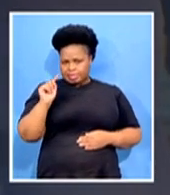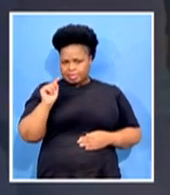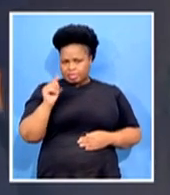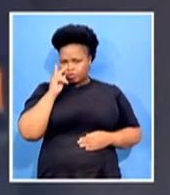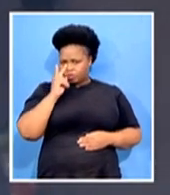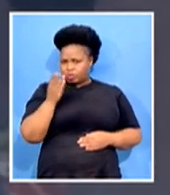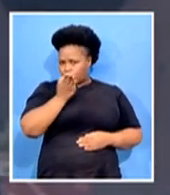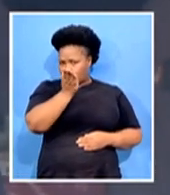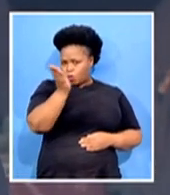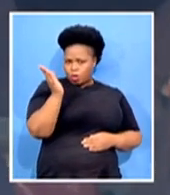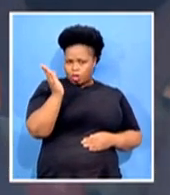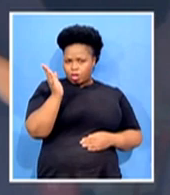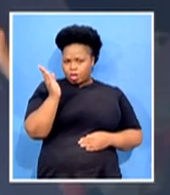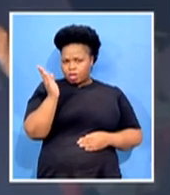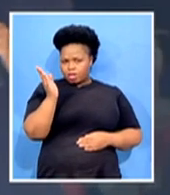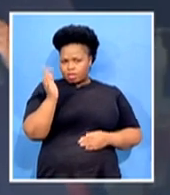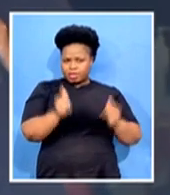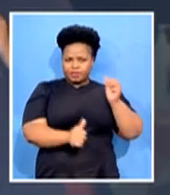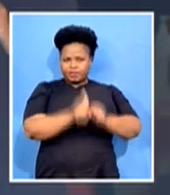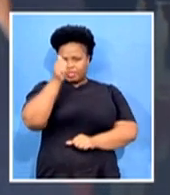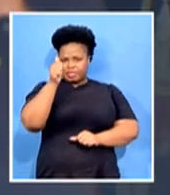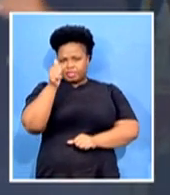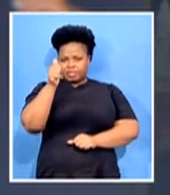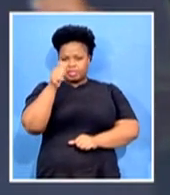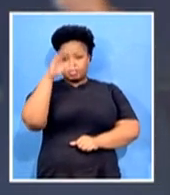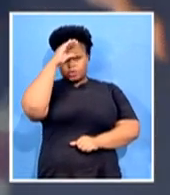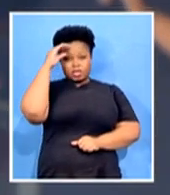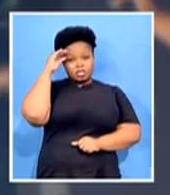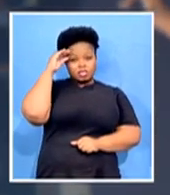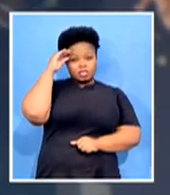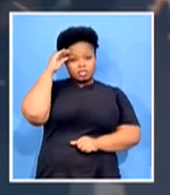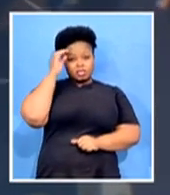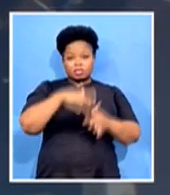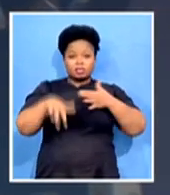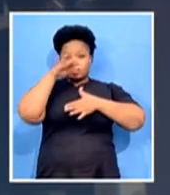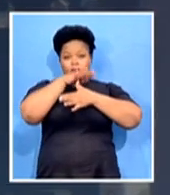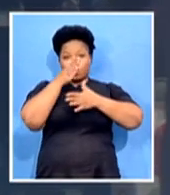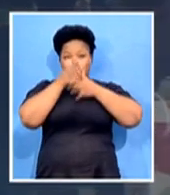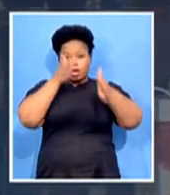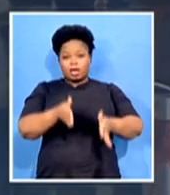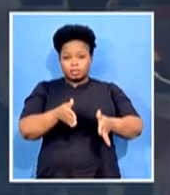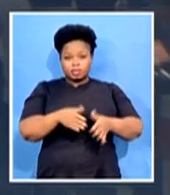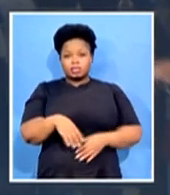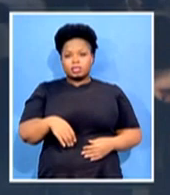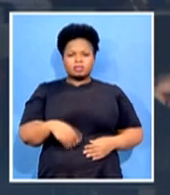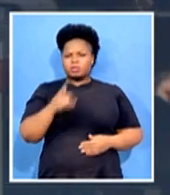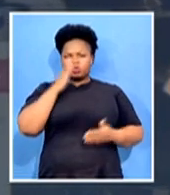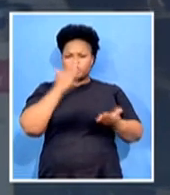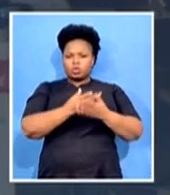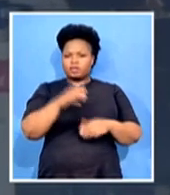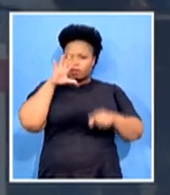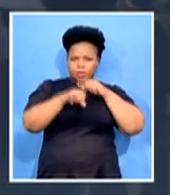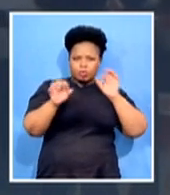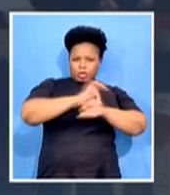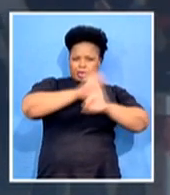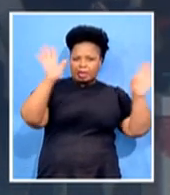first nurses, so the frontline workers, will be vaccinated. I'm not sure if you'll be able to get quite a good glimpse of that